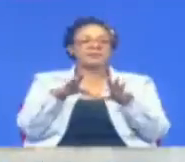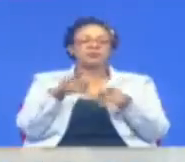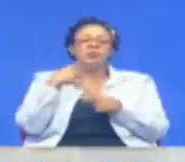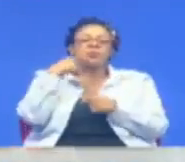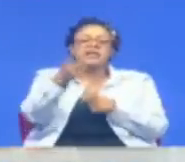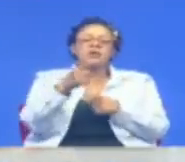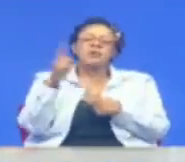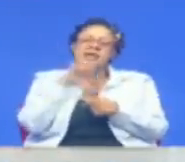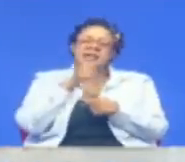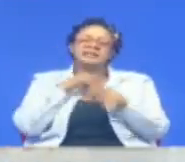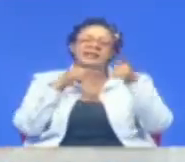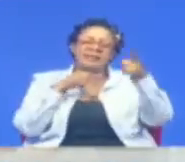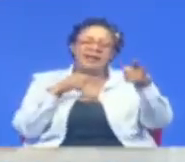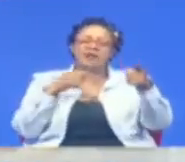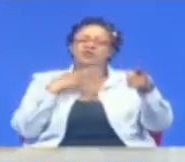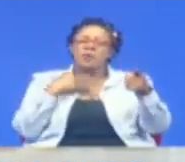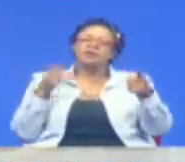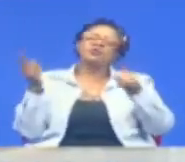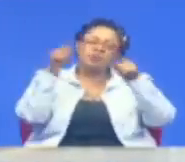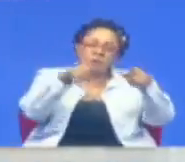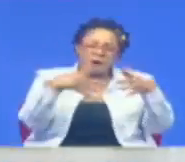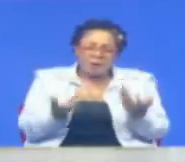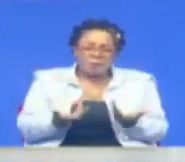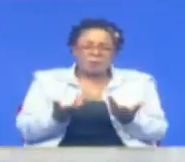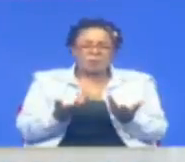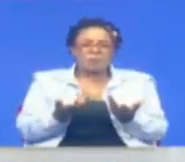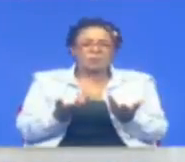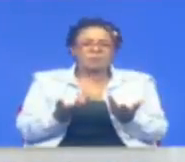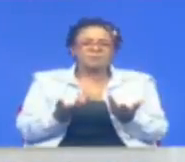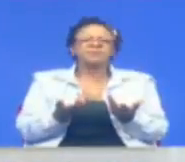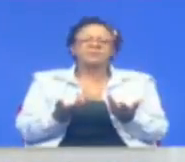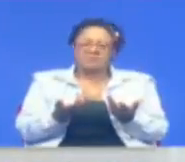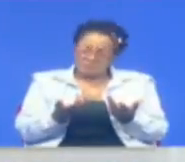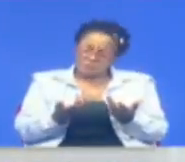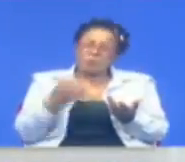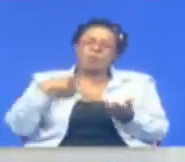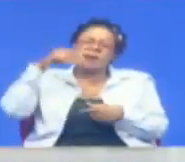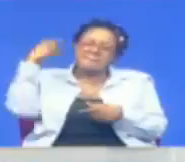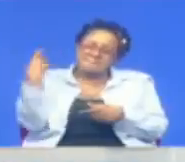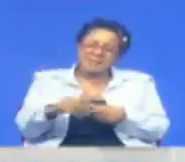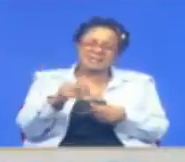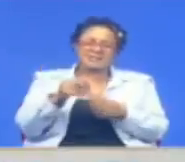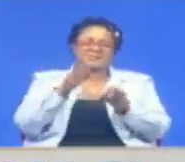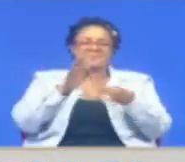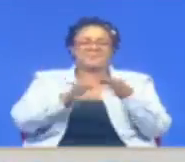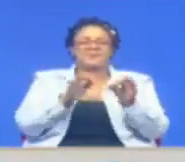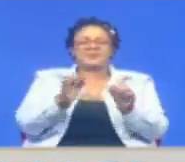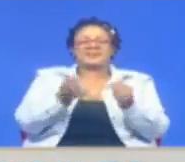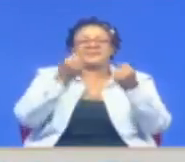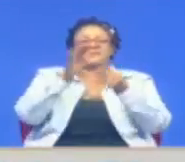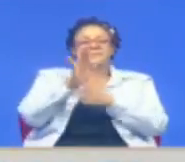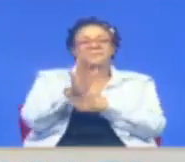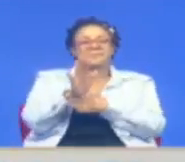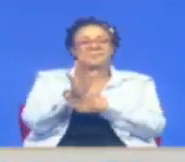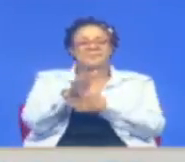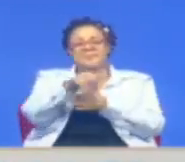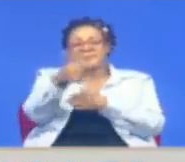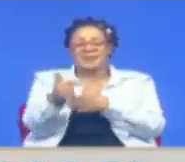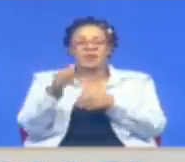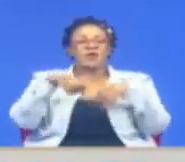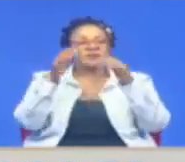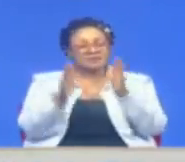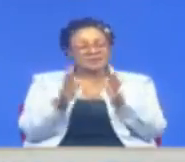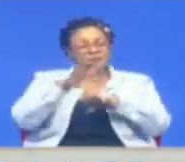are insisting you must go where there's a danger. Yes, we shall beat you for your own sake. Other officers weighed in on the issue